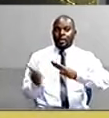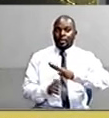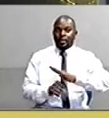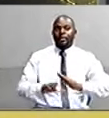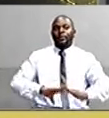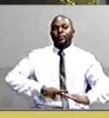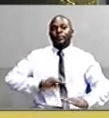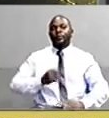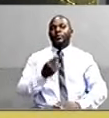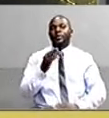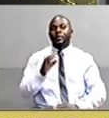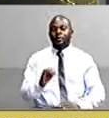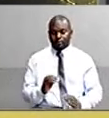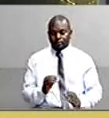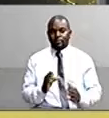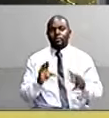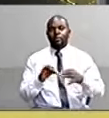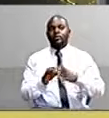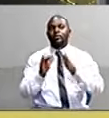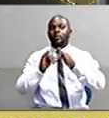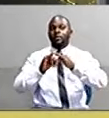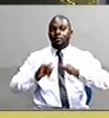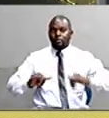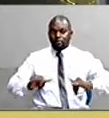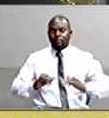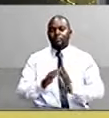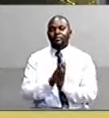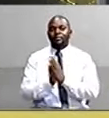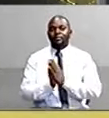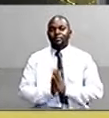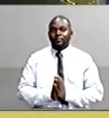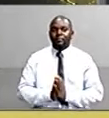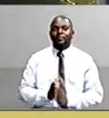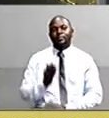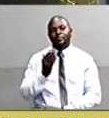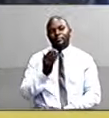has equally entered residential camp. Gabo Amon reports.